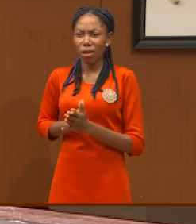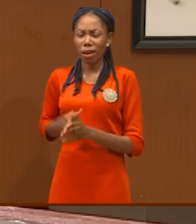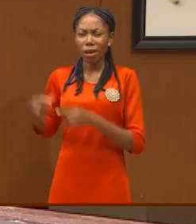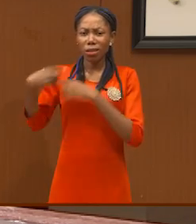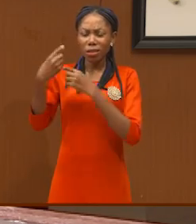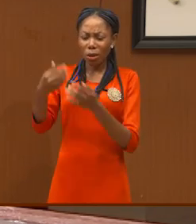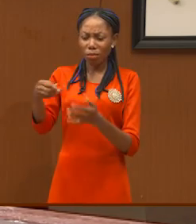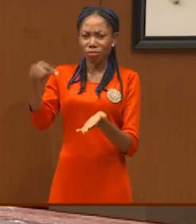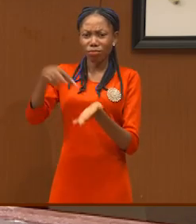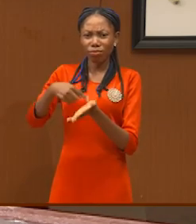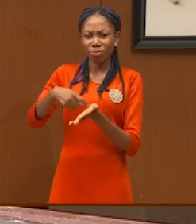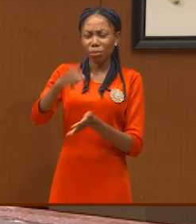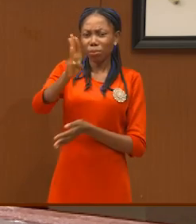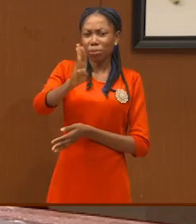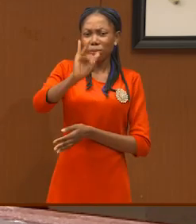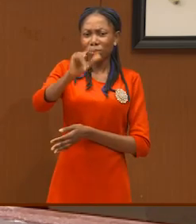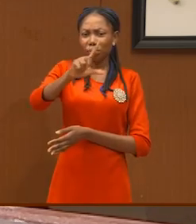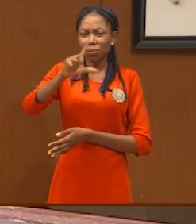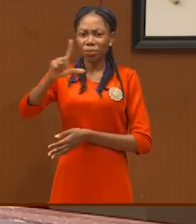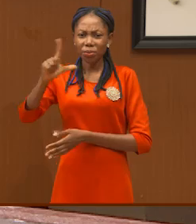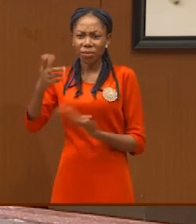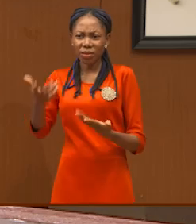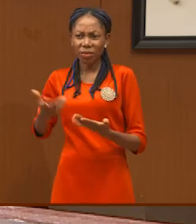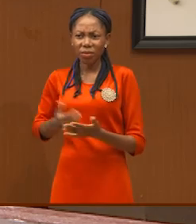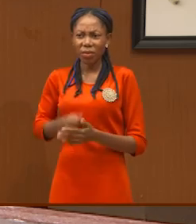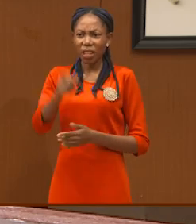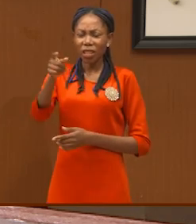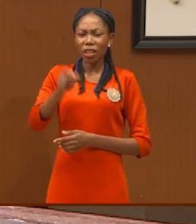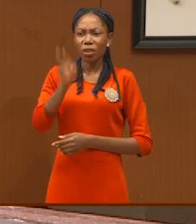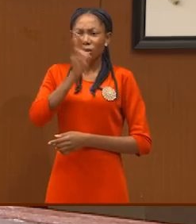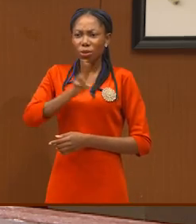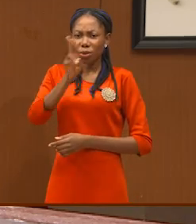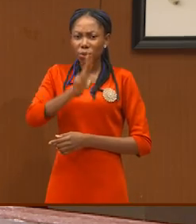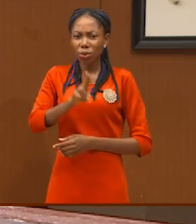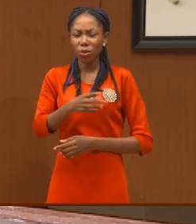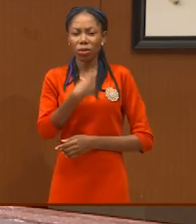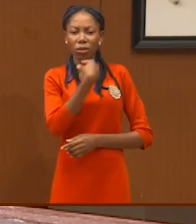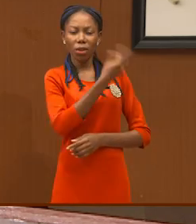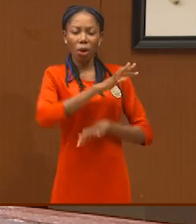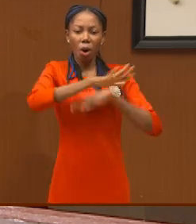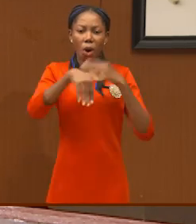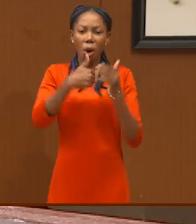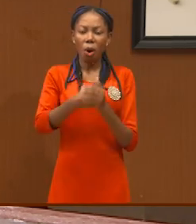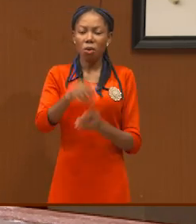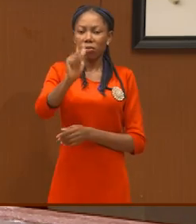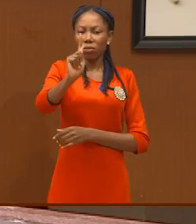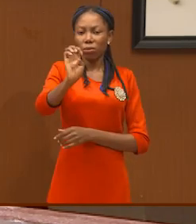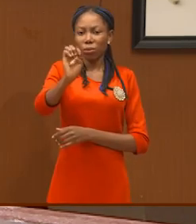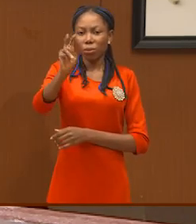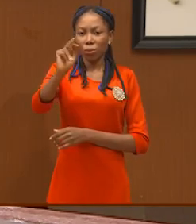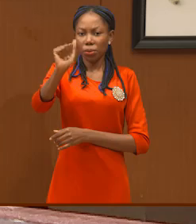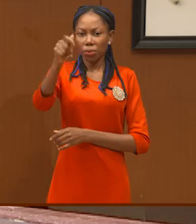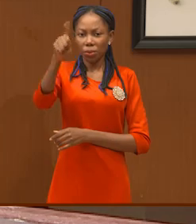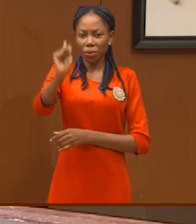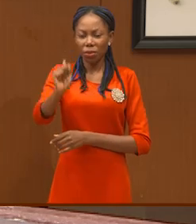bill has been coming to my apartment, I've been telling every individual, I distributed the bill to every individual, make your payment,